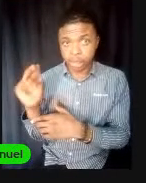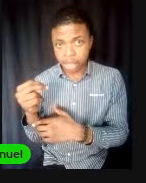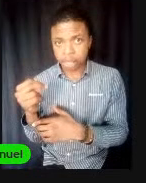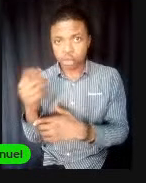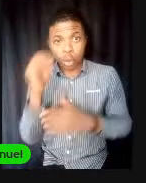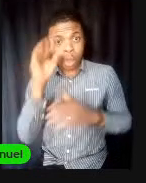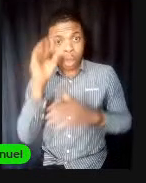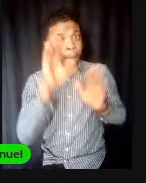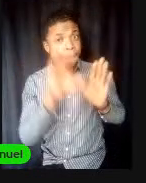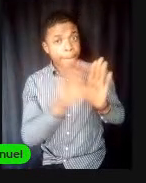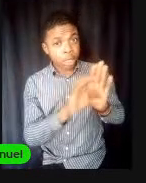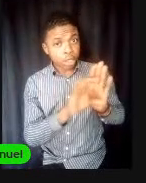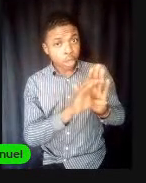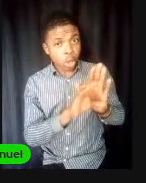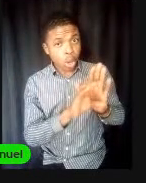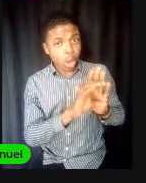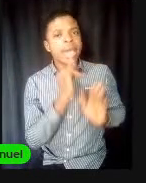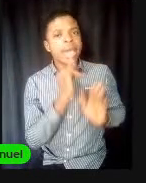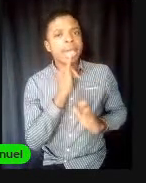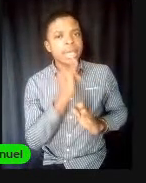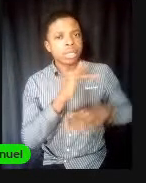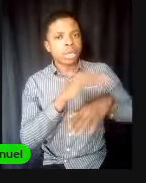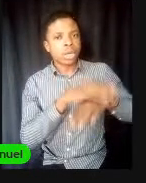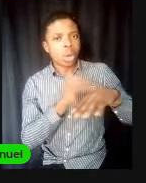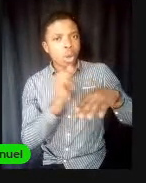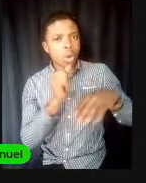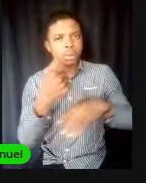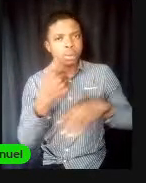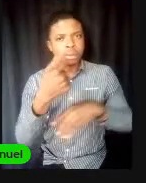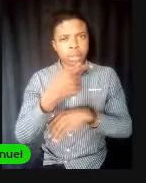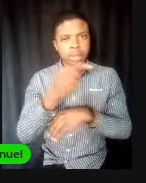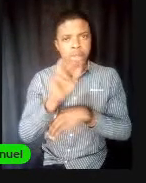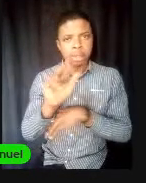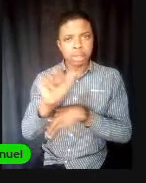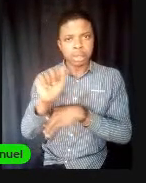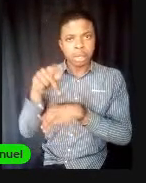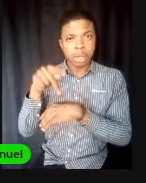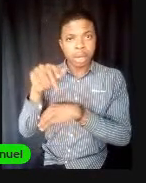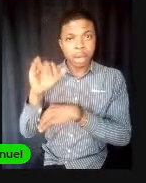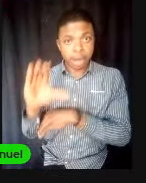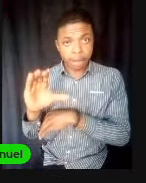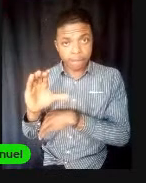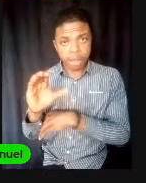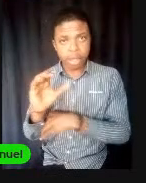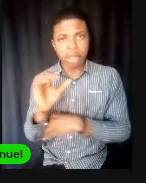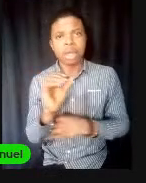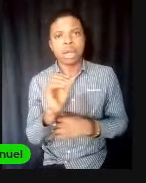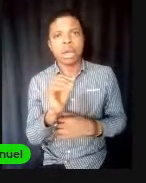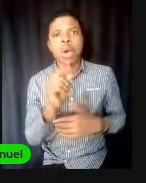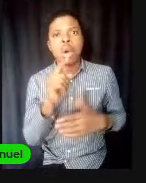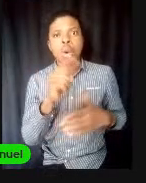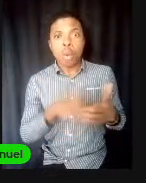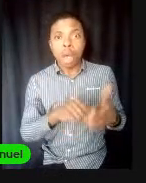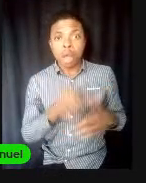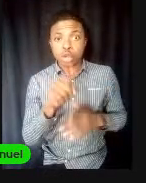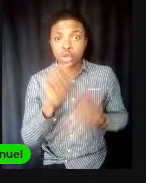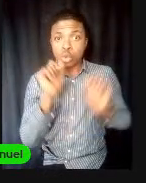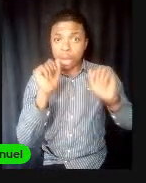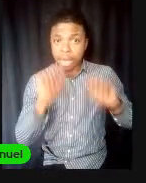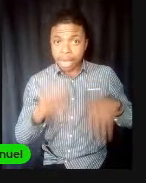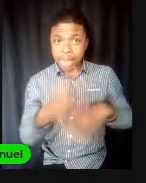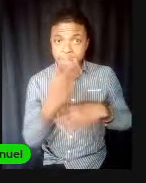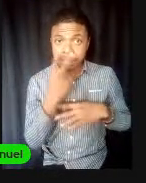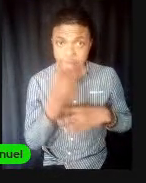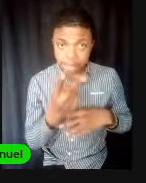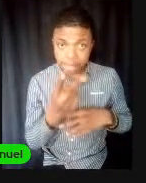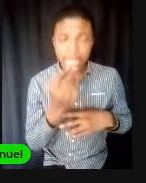What you see is a graphic. What you can see with your eyes is a graphic. The process that